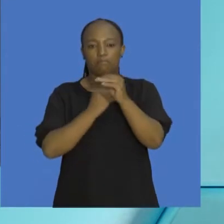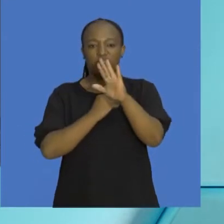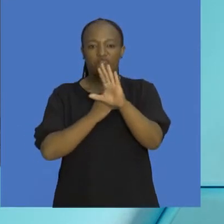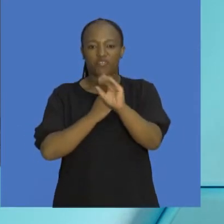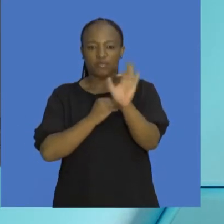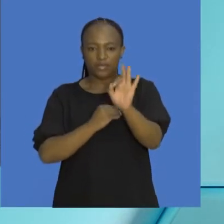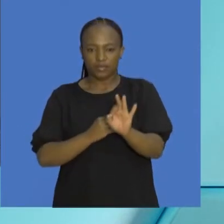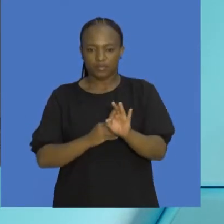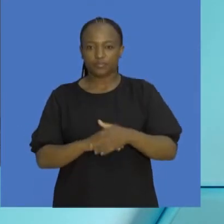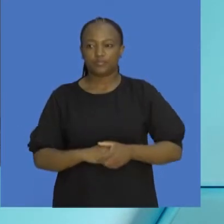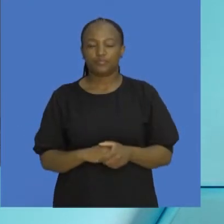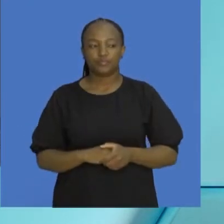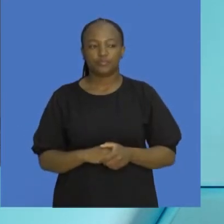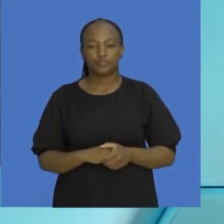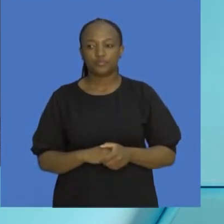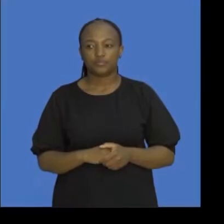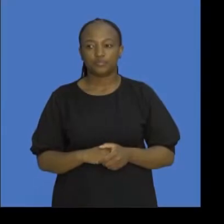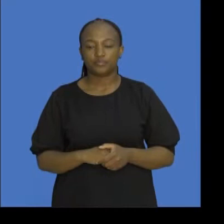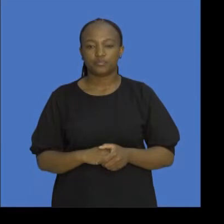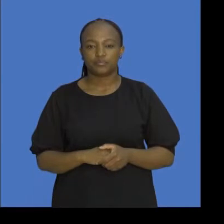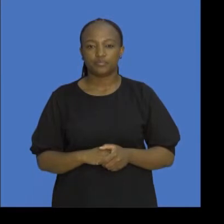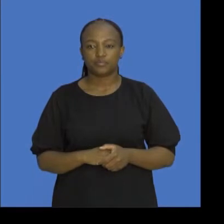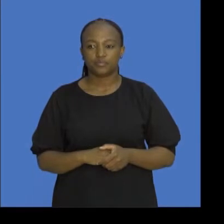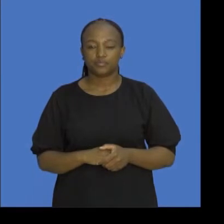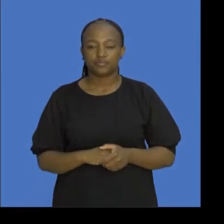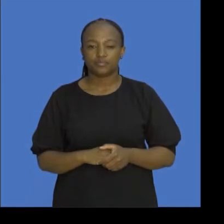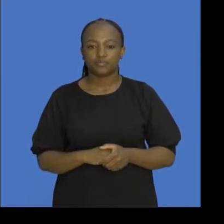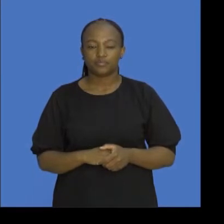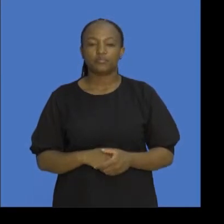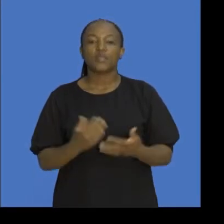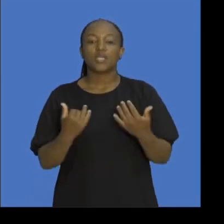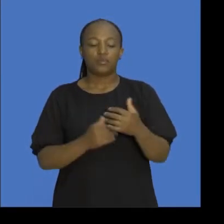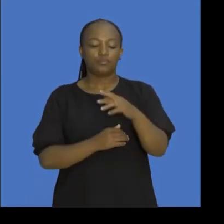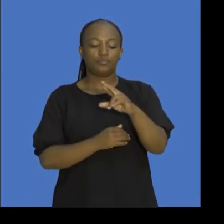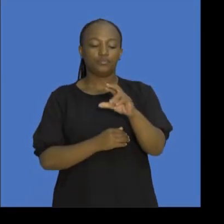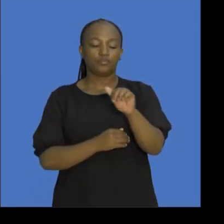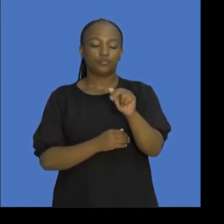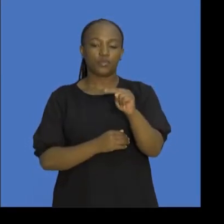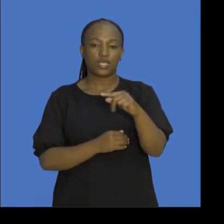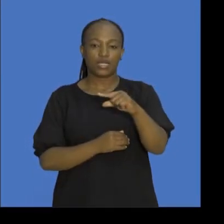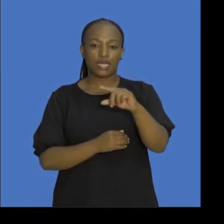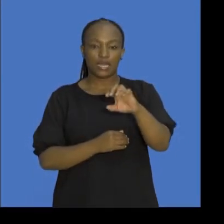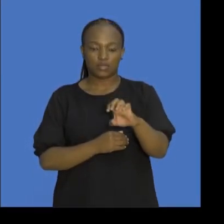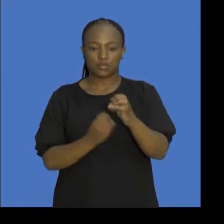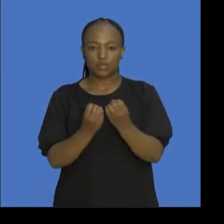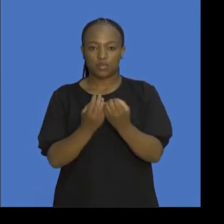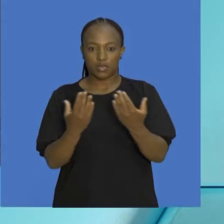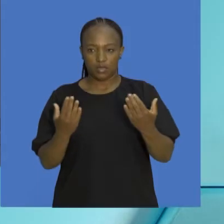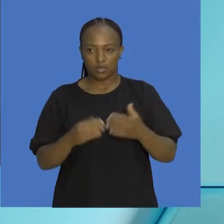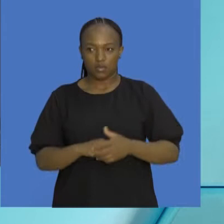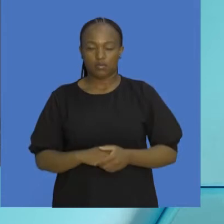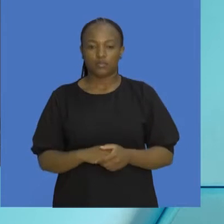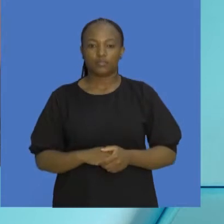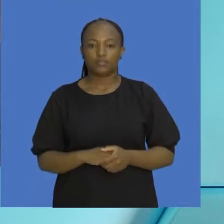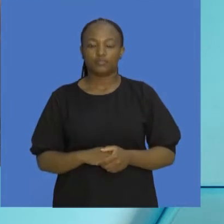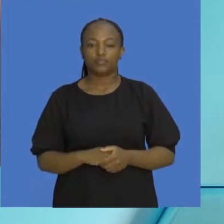Okay? Now, what is the range? So the range